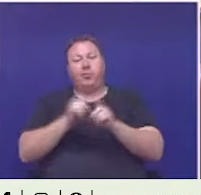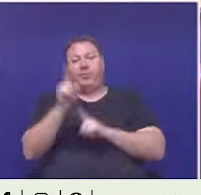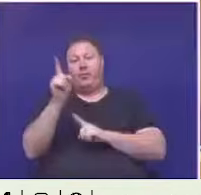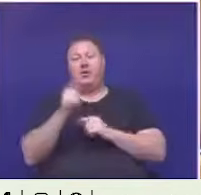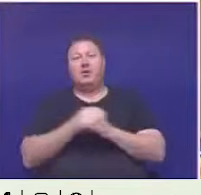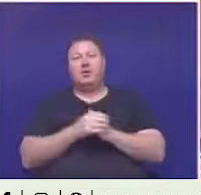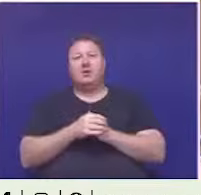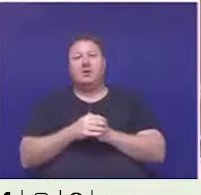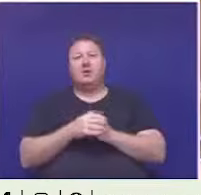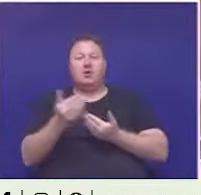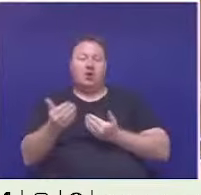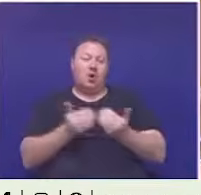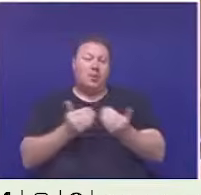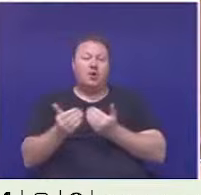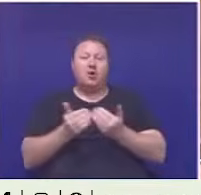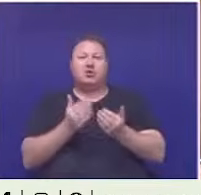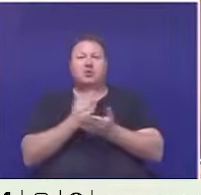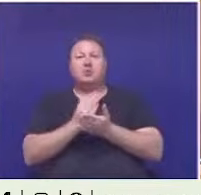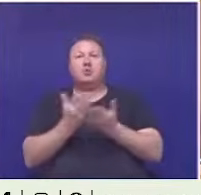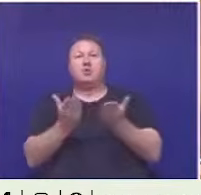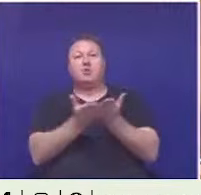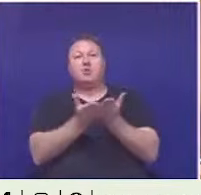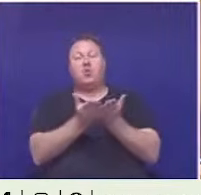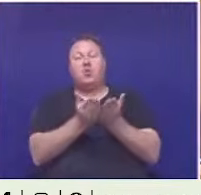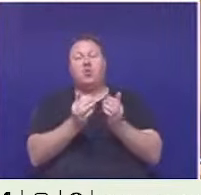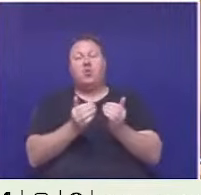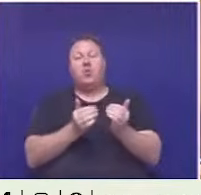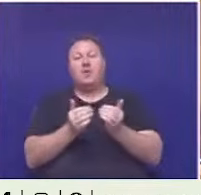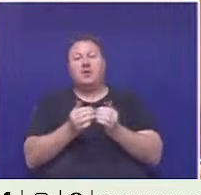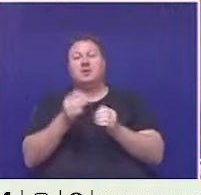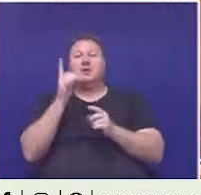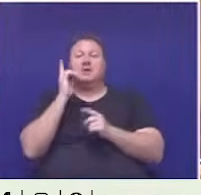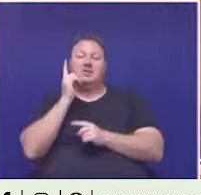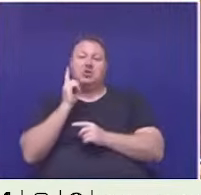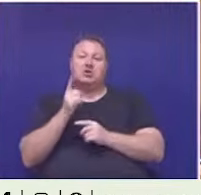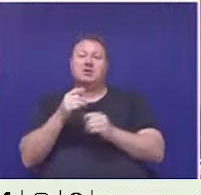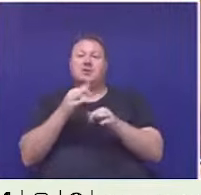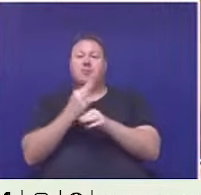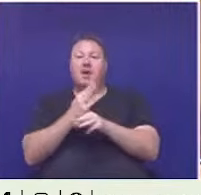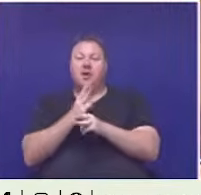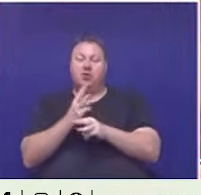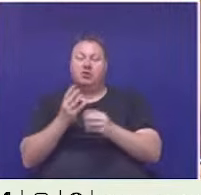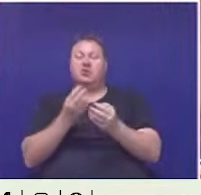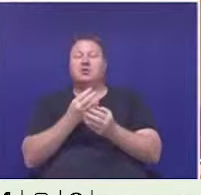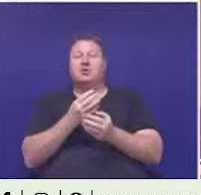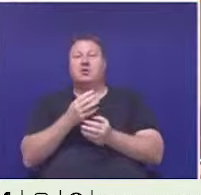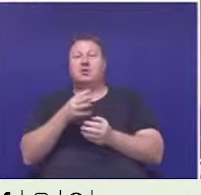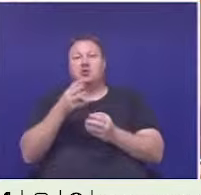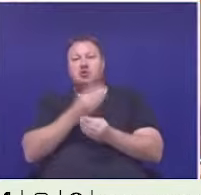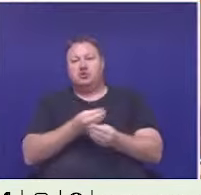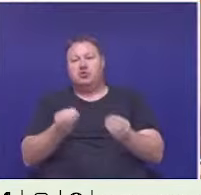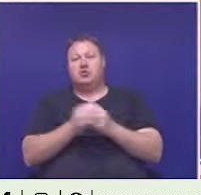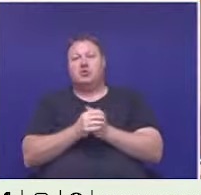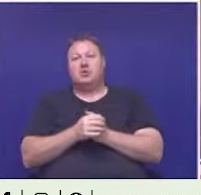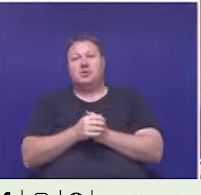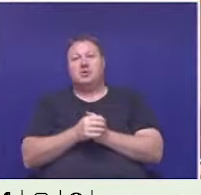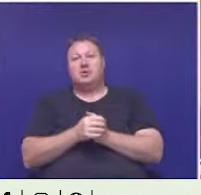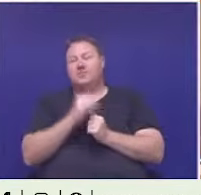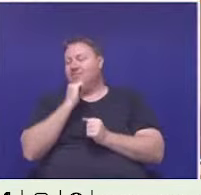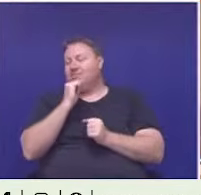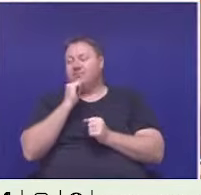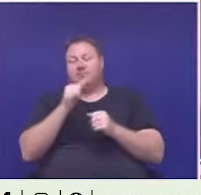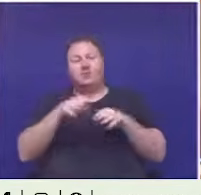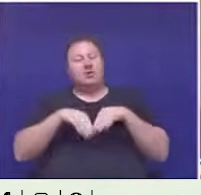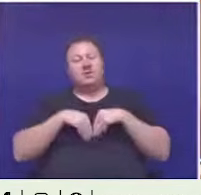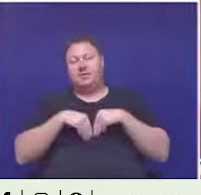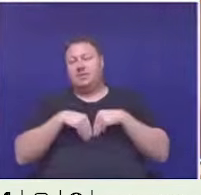on collaboration between school management, teachers, parents, and learners. It is totally unacceptable